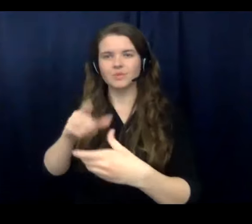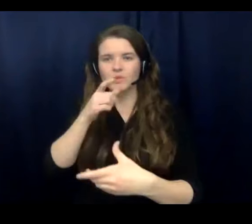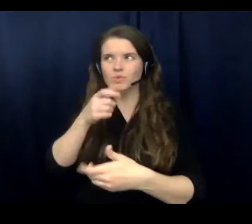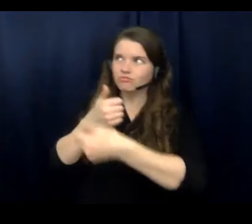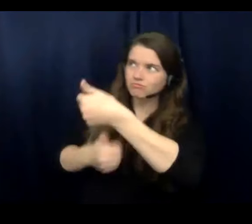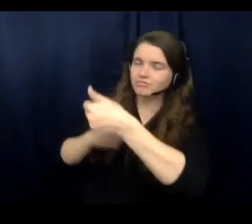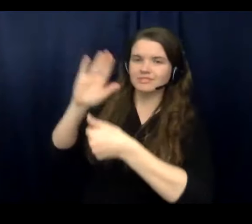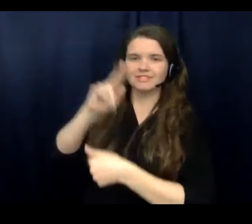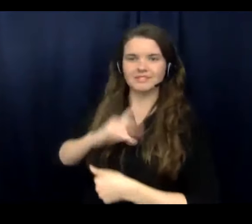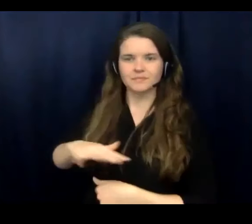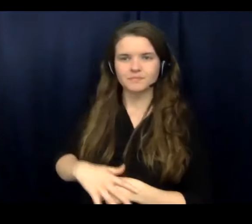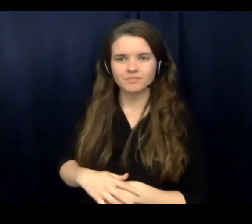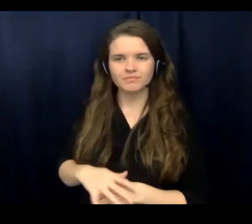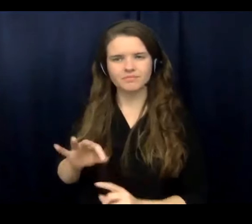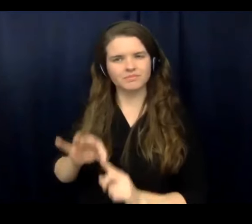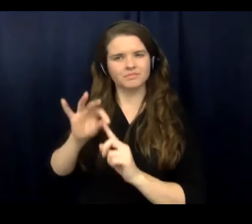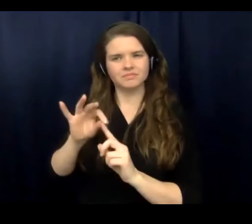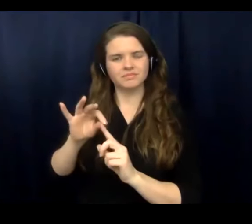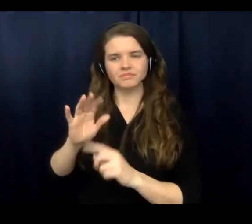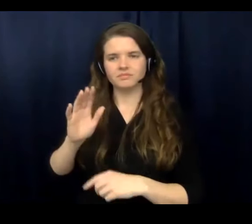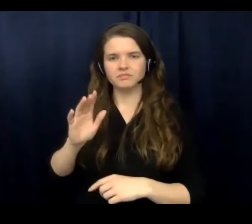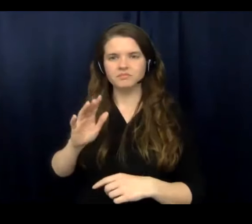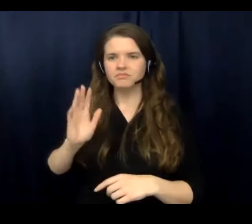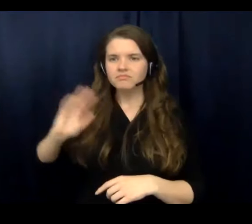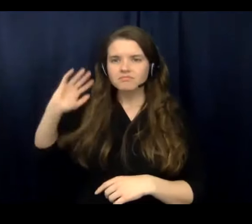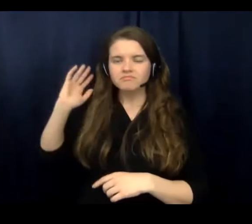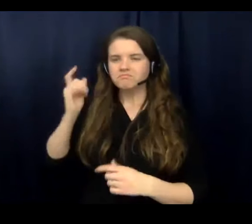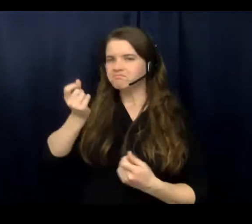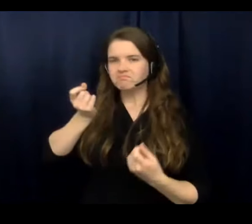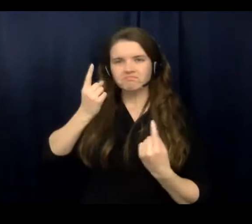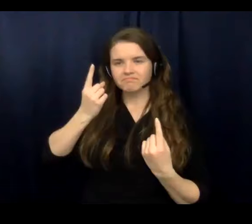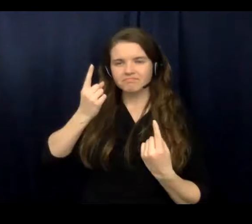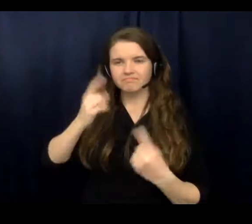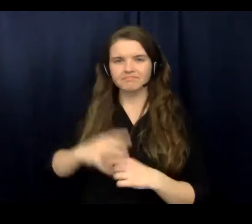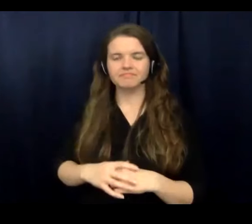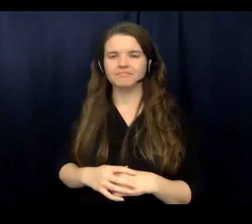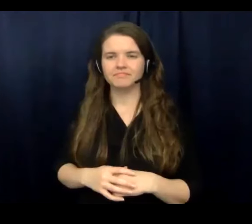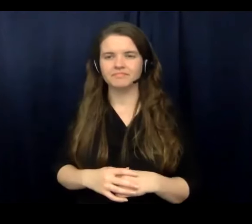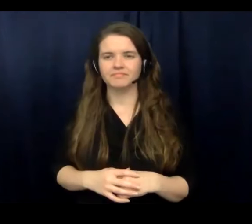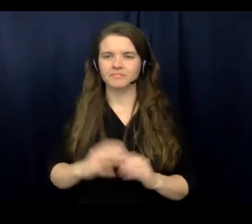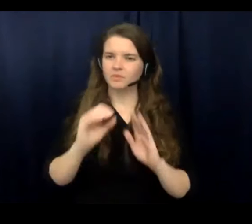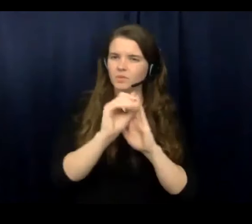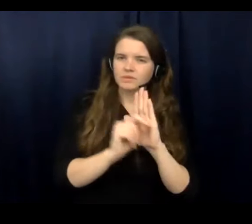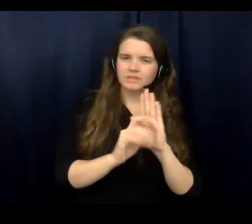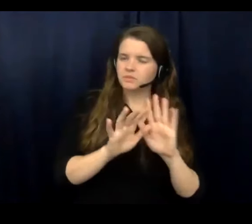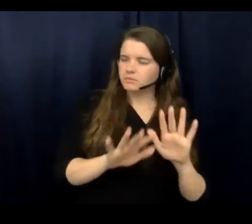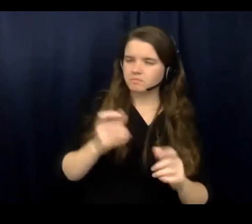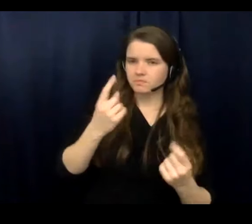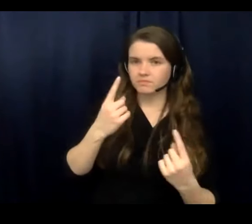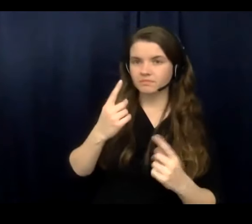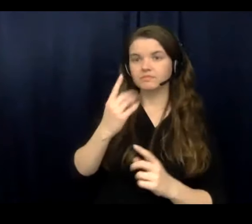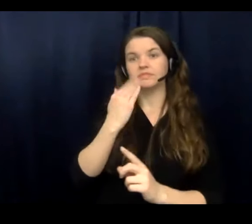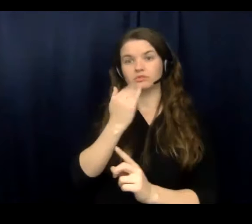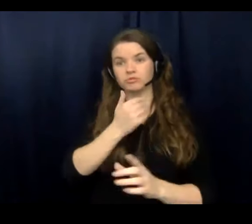not understood by any kingdom and any historical analogy in the Old Testament, other than Israel itself.